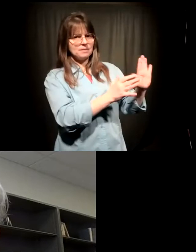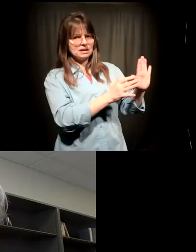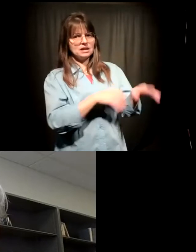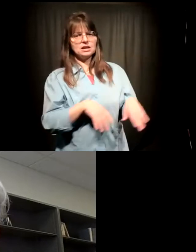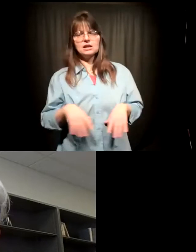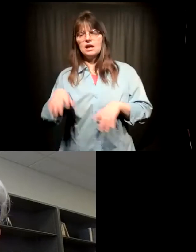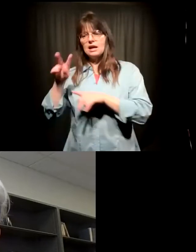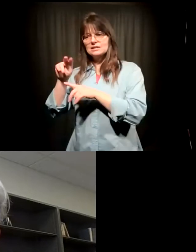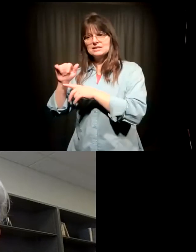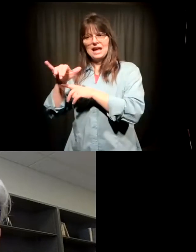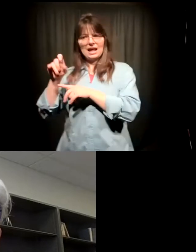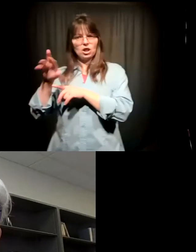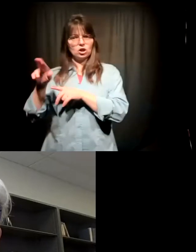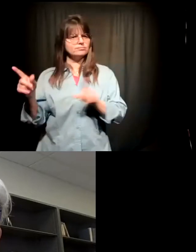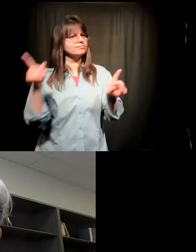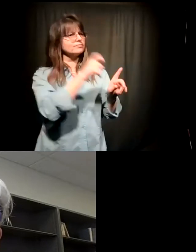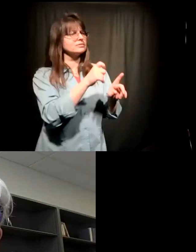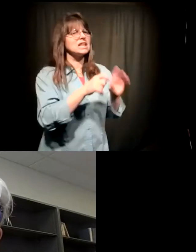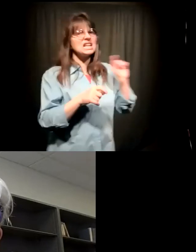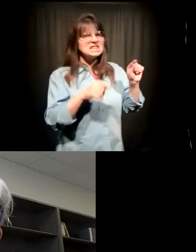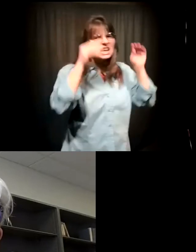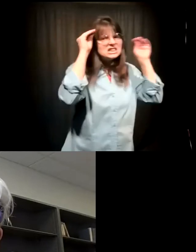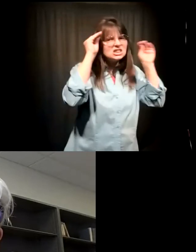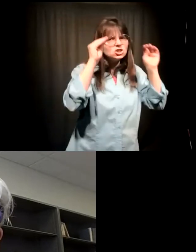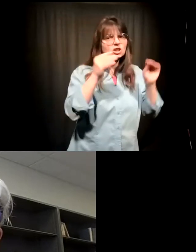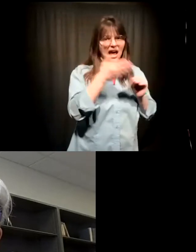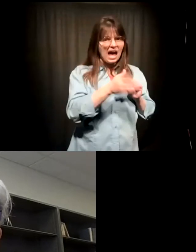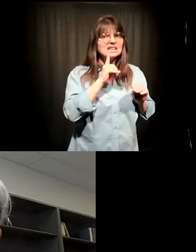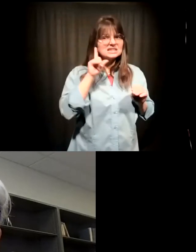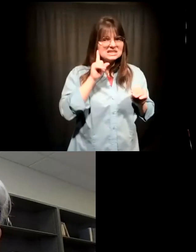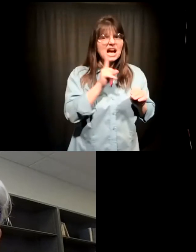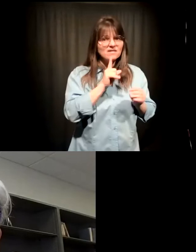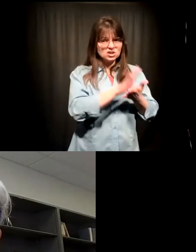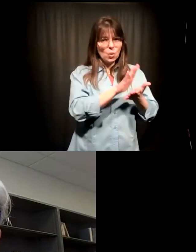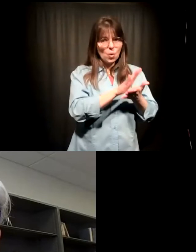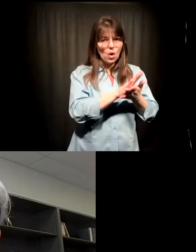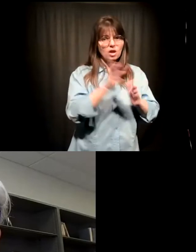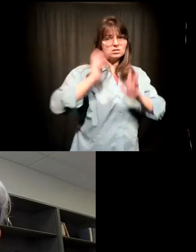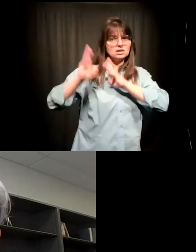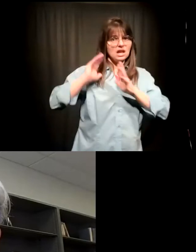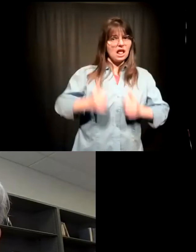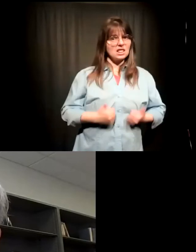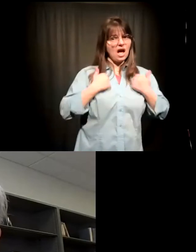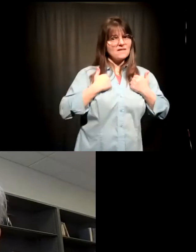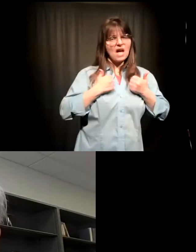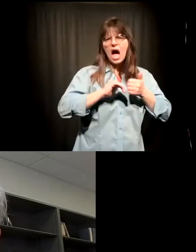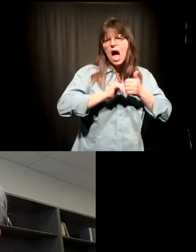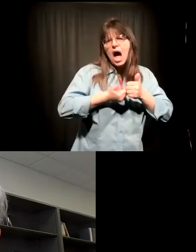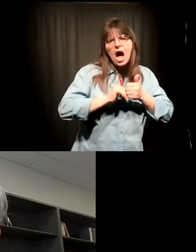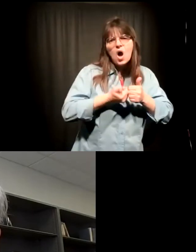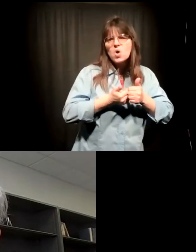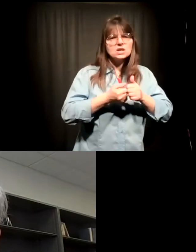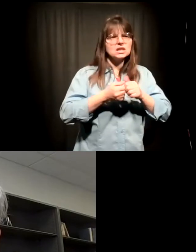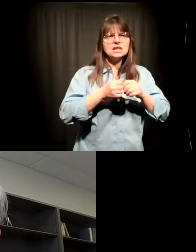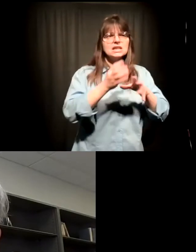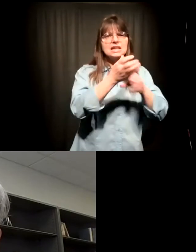Taylor, was Alexander Graham Bell a teacher at a deaf school in his early life? And how did he gain so much